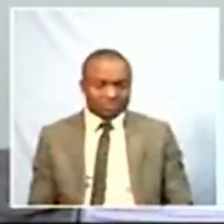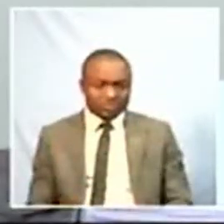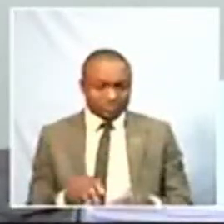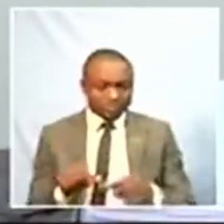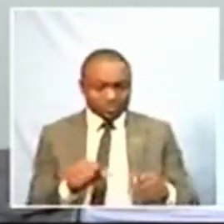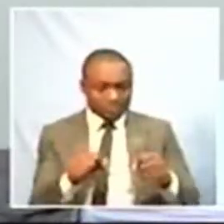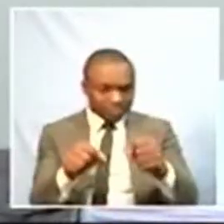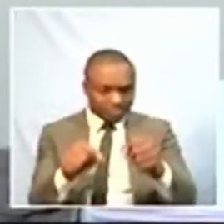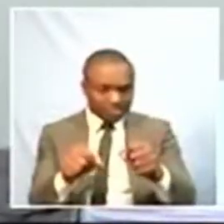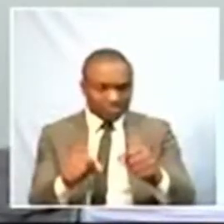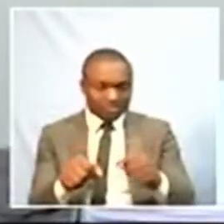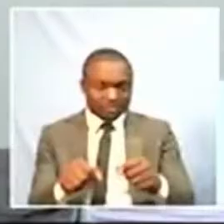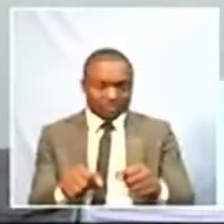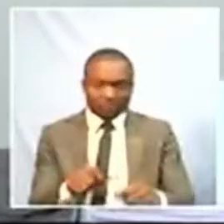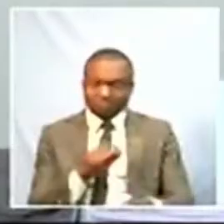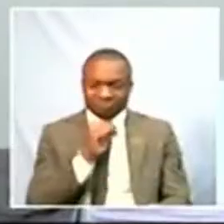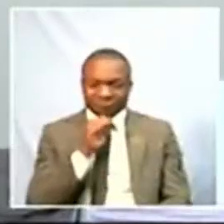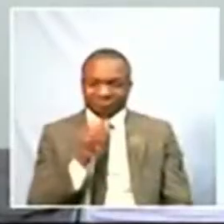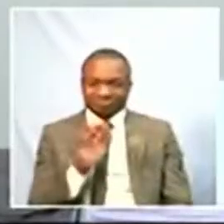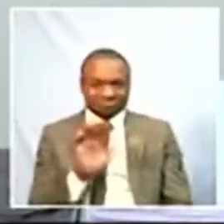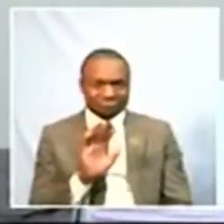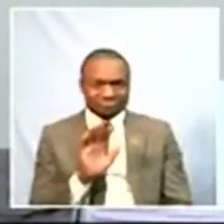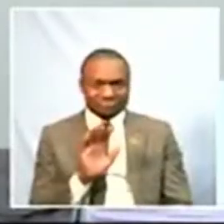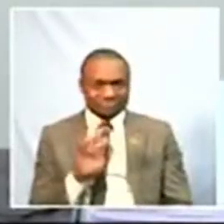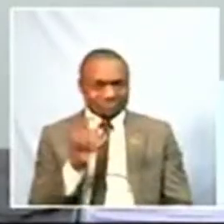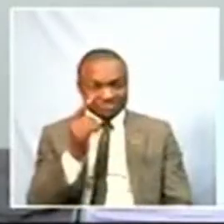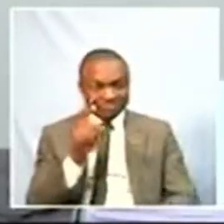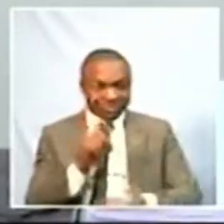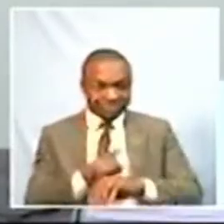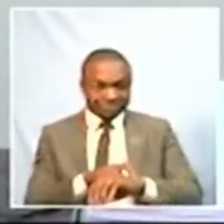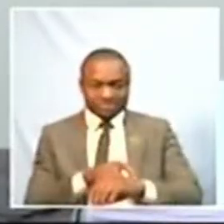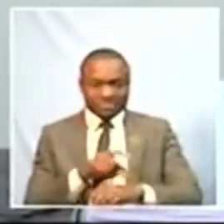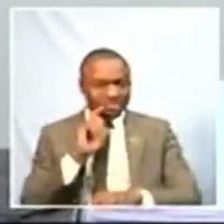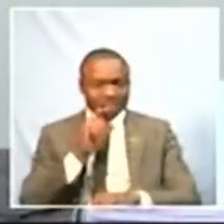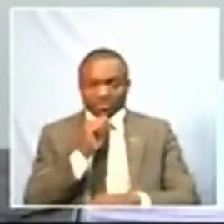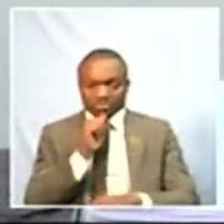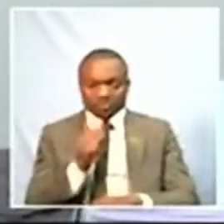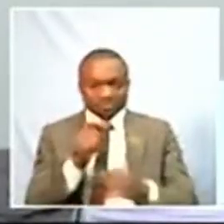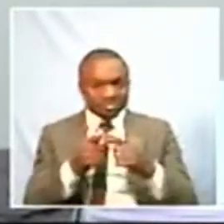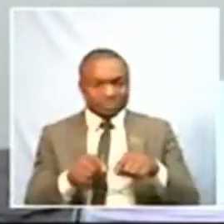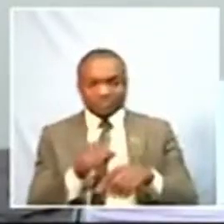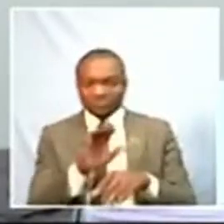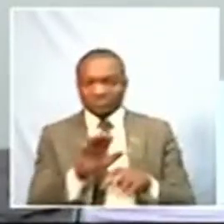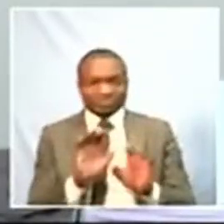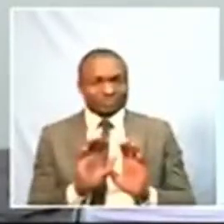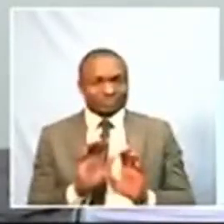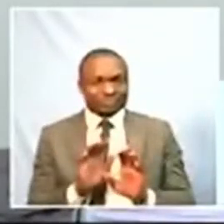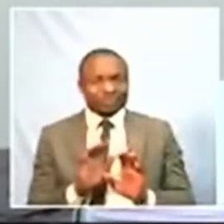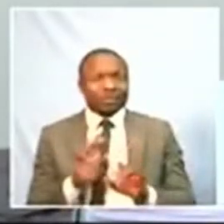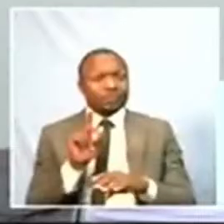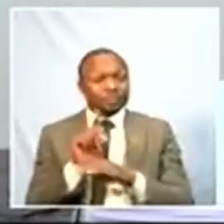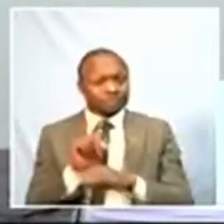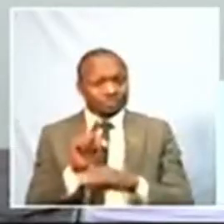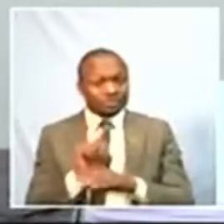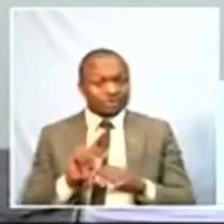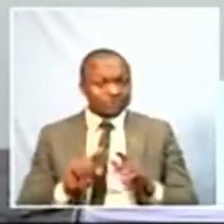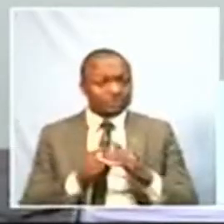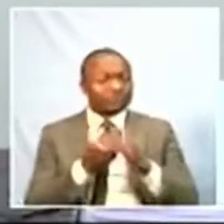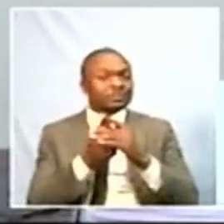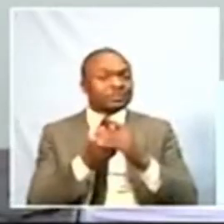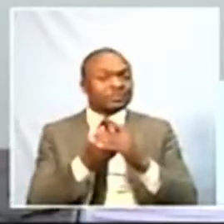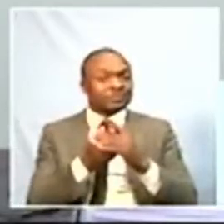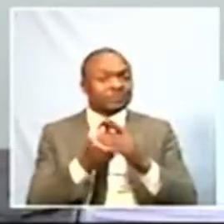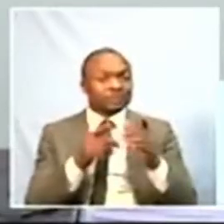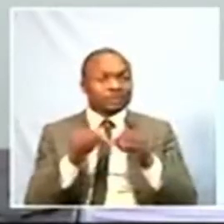strategies. It was not supposed to be like that in the first place. It wasn't supposed to be like that. When a project is starting,